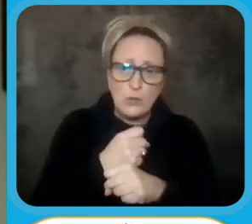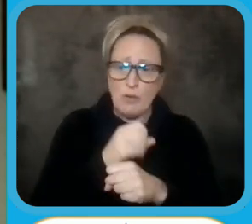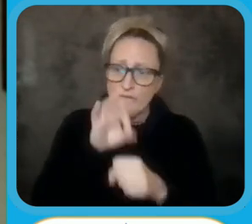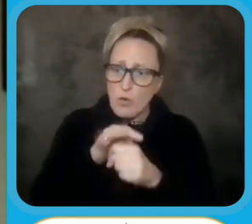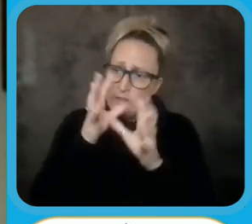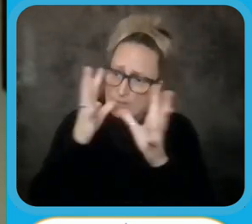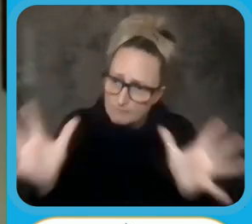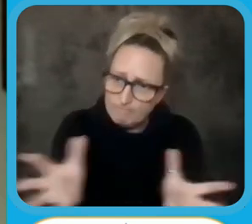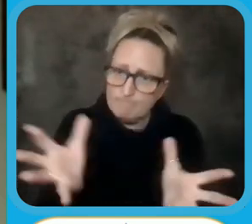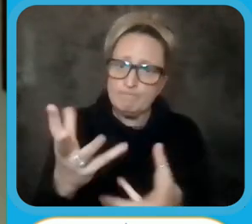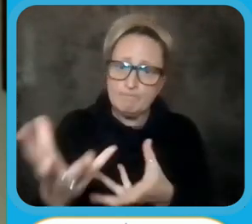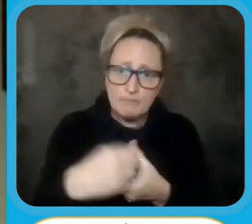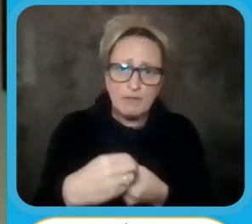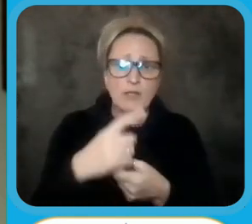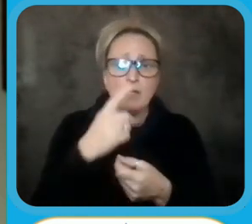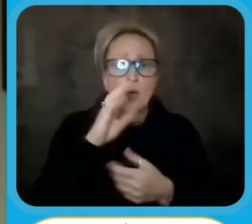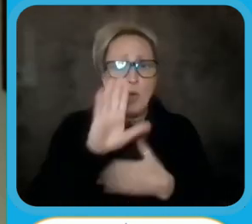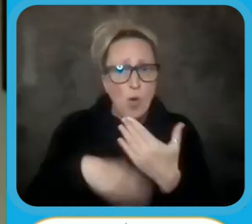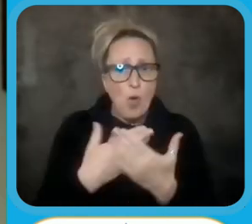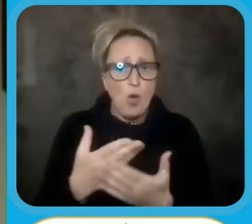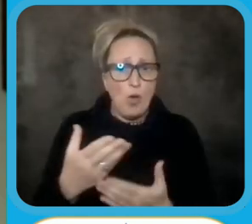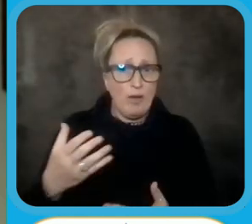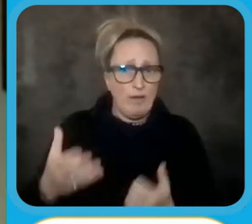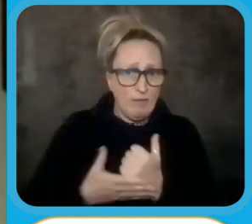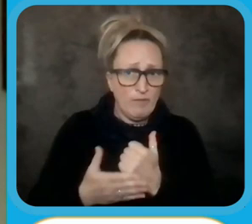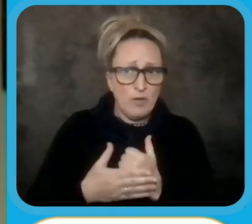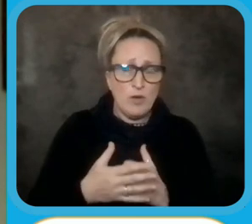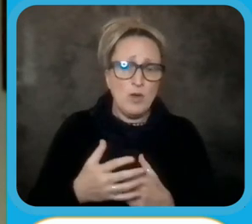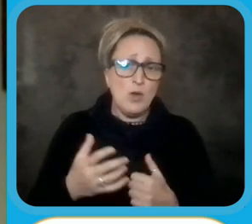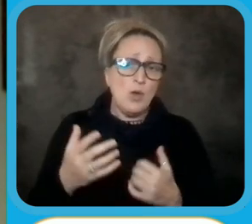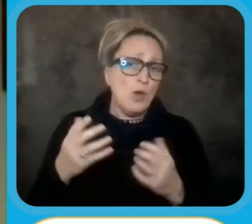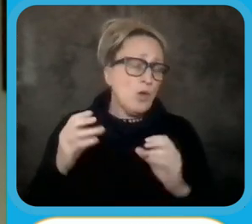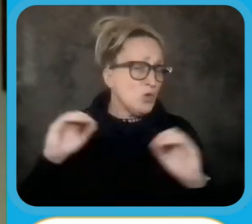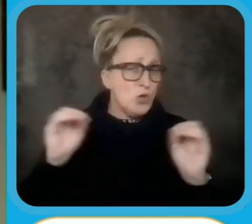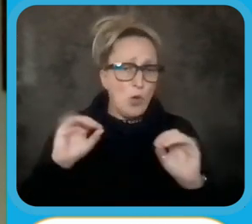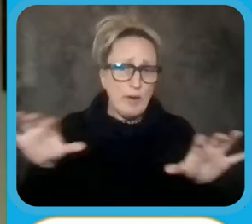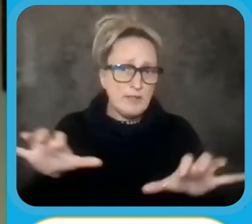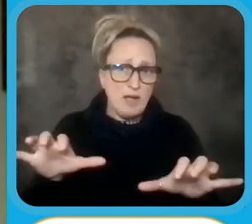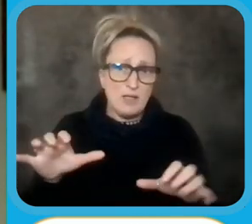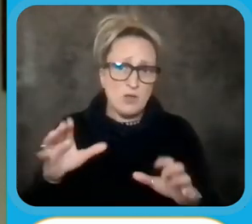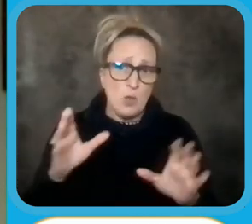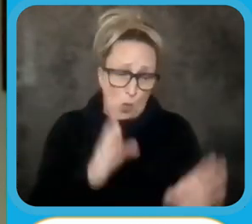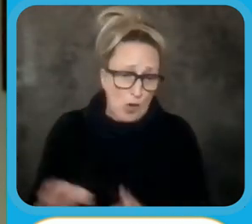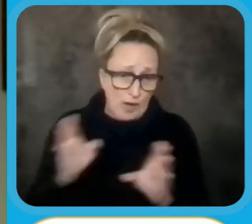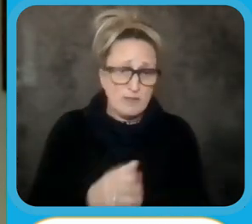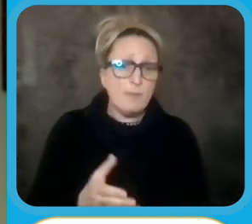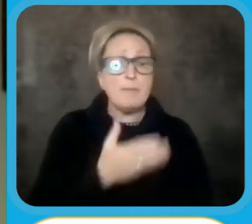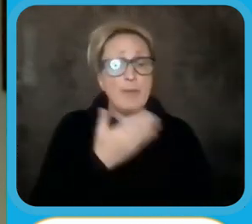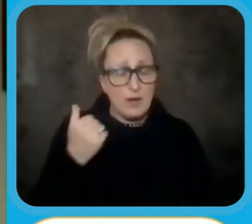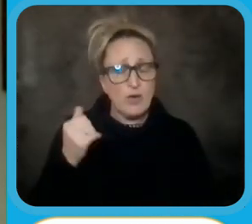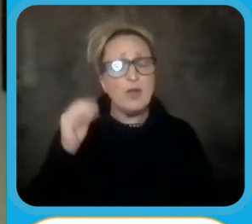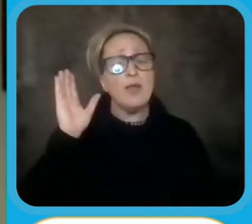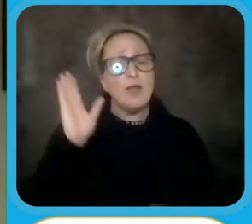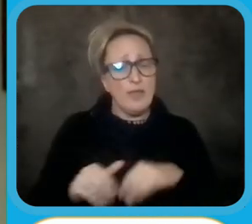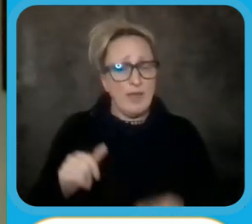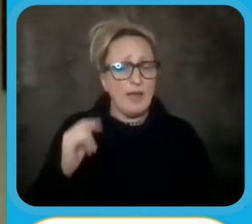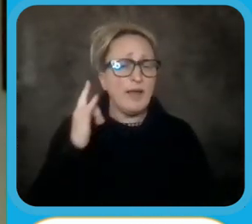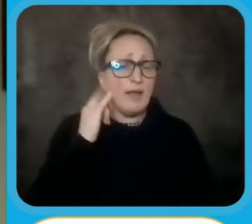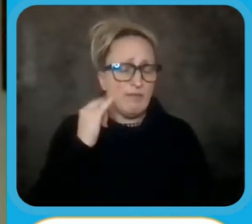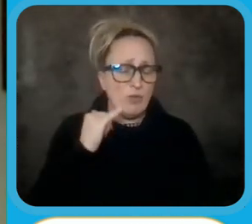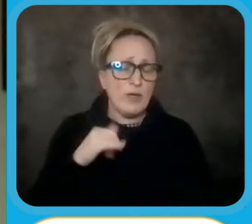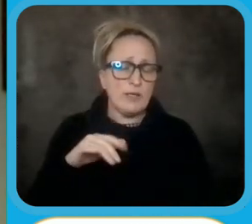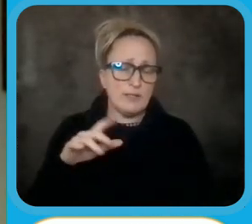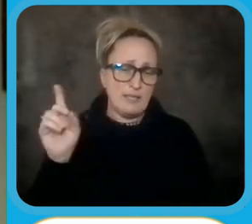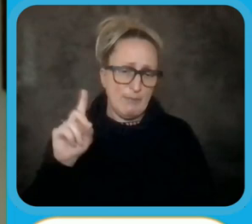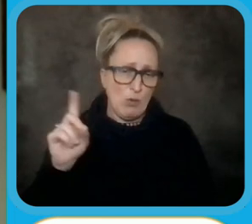engagement, it's all crucial. And thankfully, nobody does organizing better than the California Democratic Party.